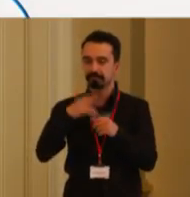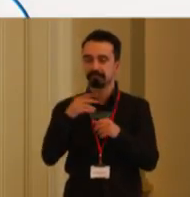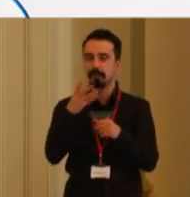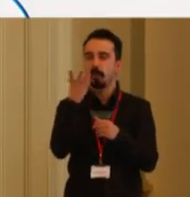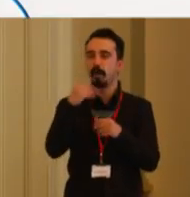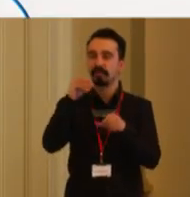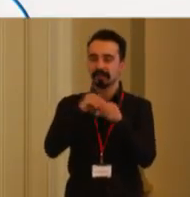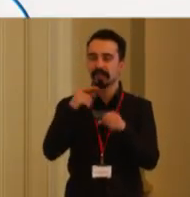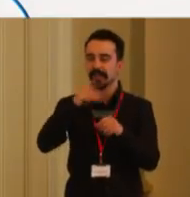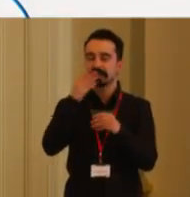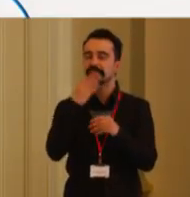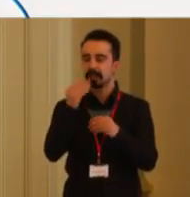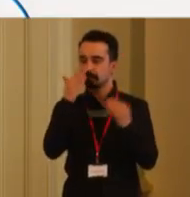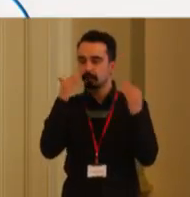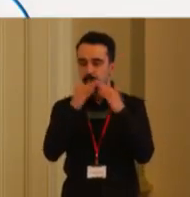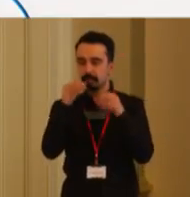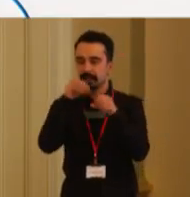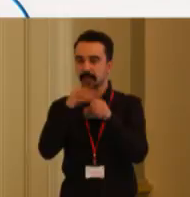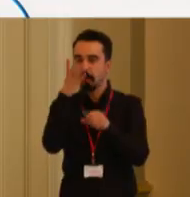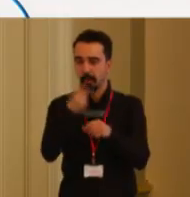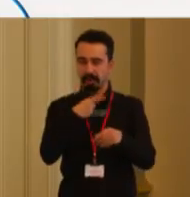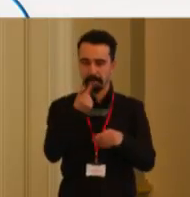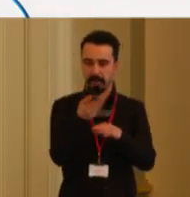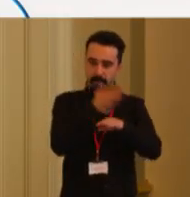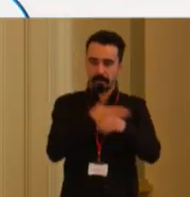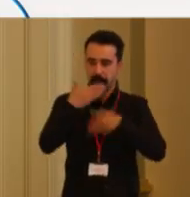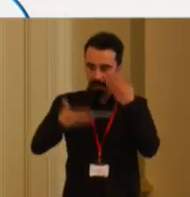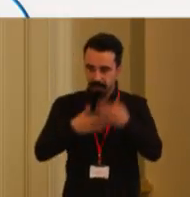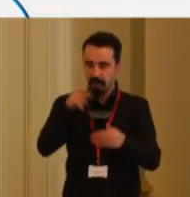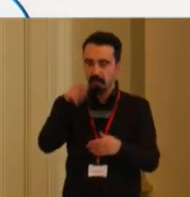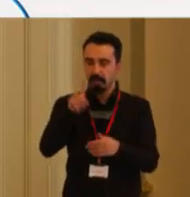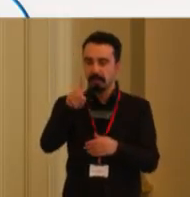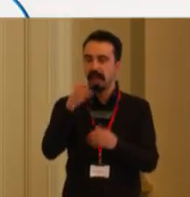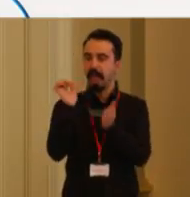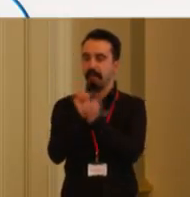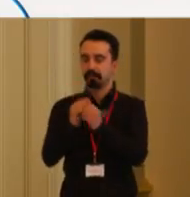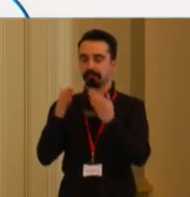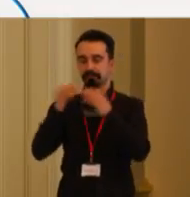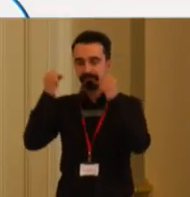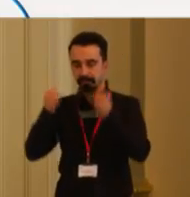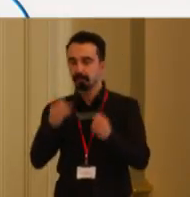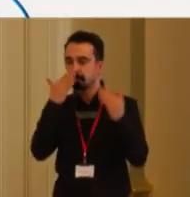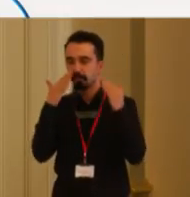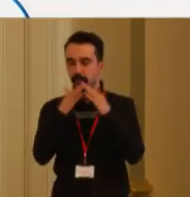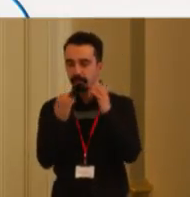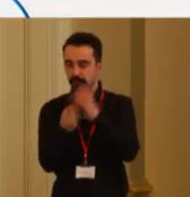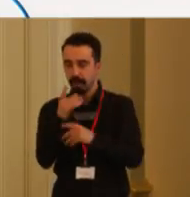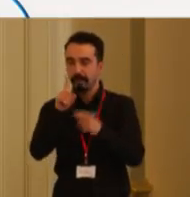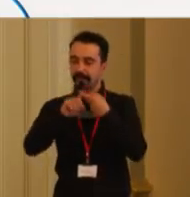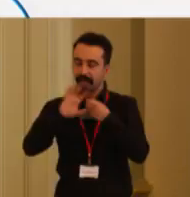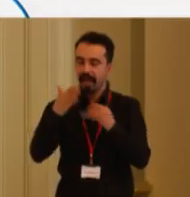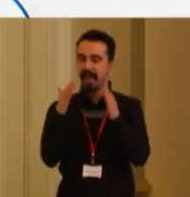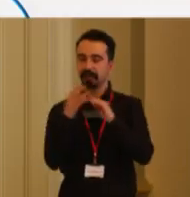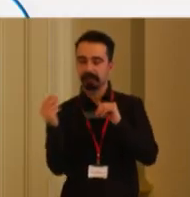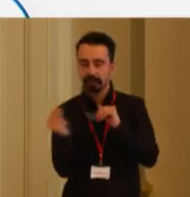In order to avoid these conflicting situations, young people are being harmonious. They are acting